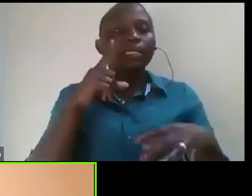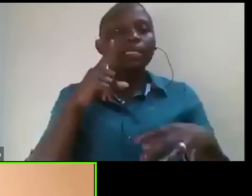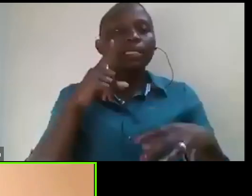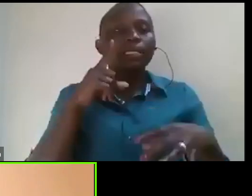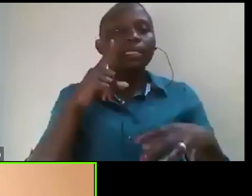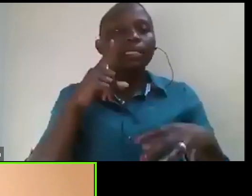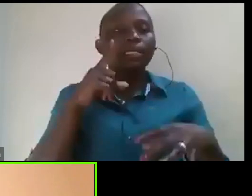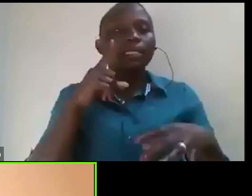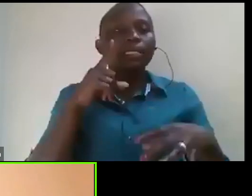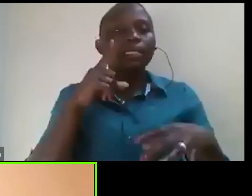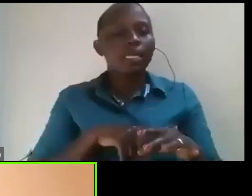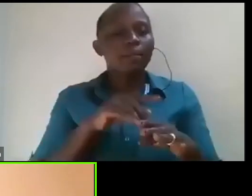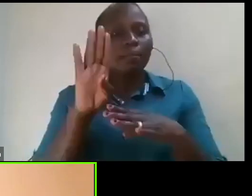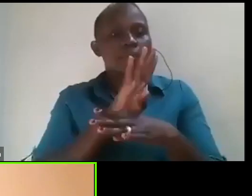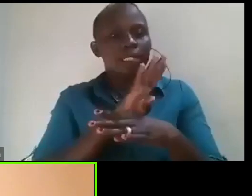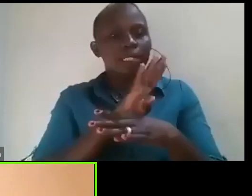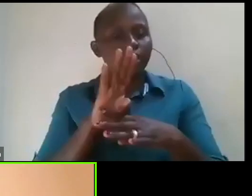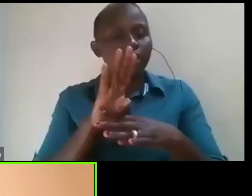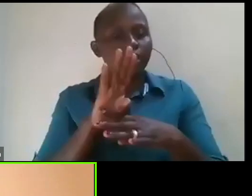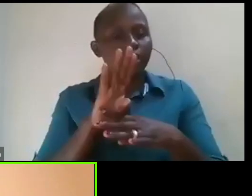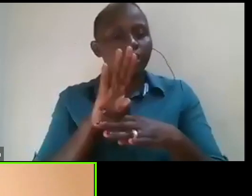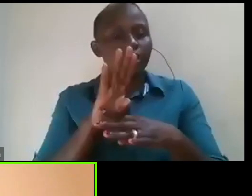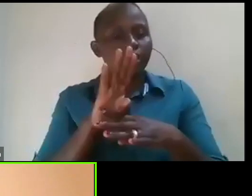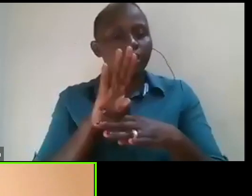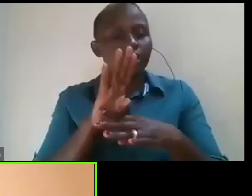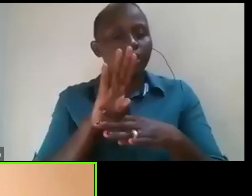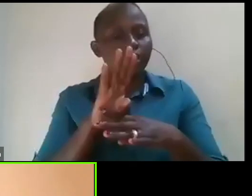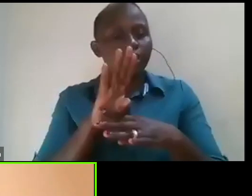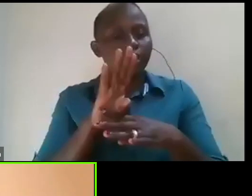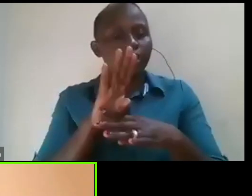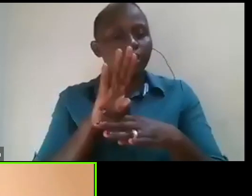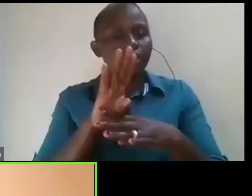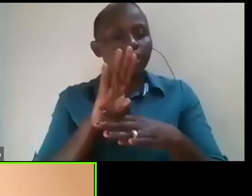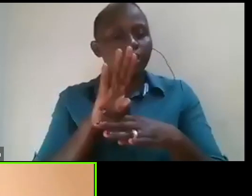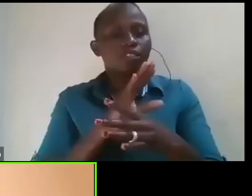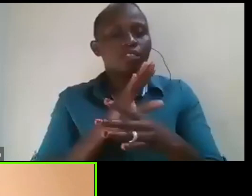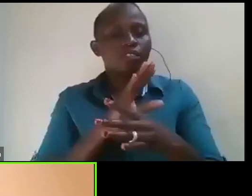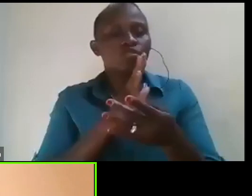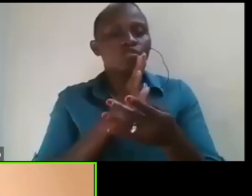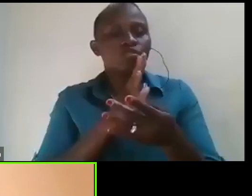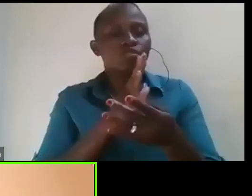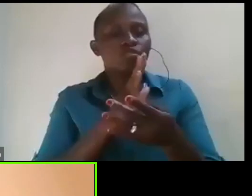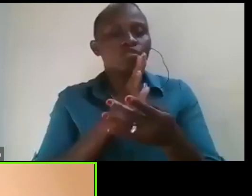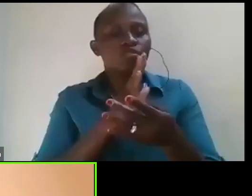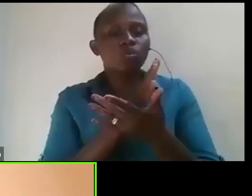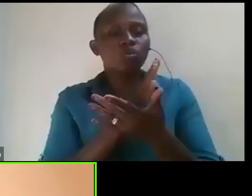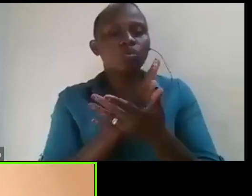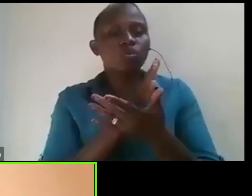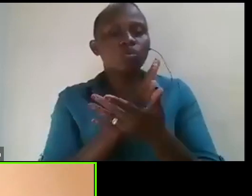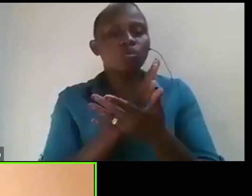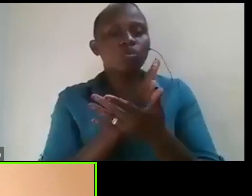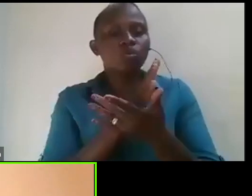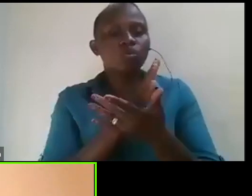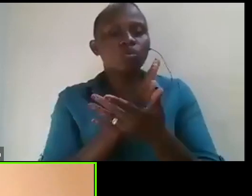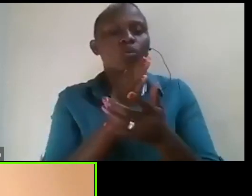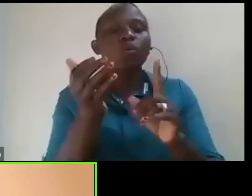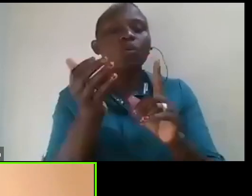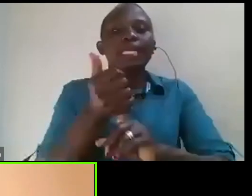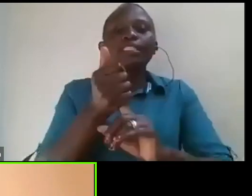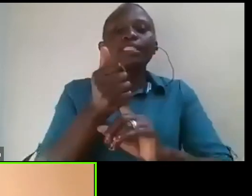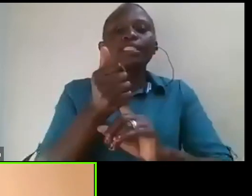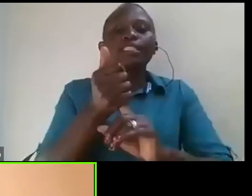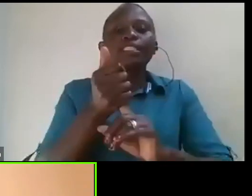in this, now it goes back to the agreements or the contracts that you really design between you, the